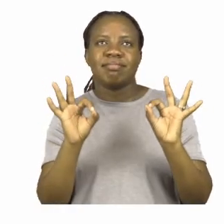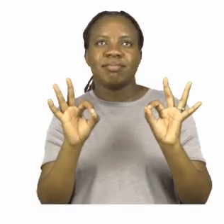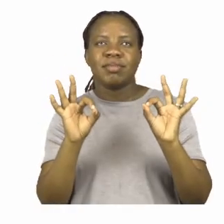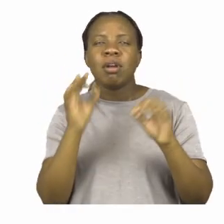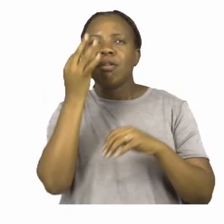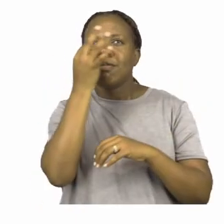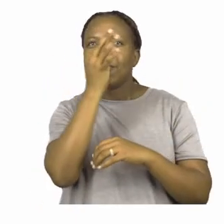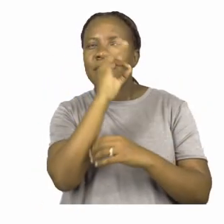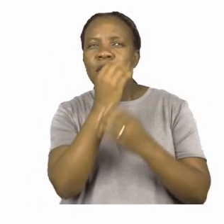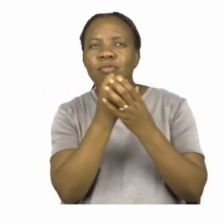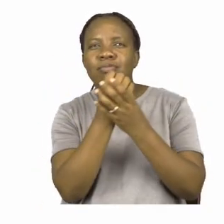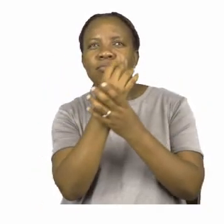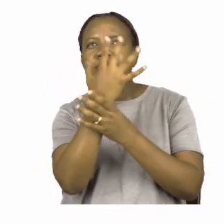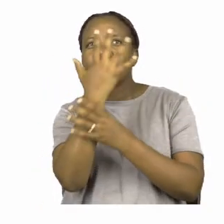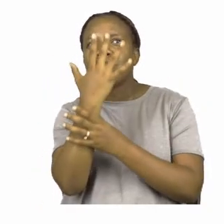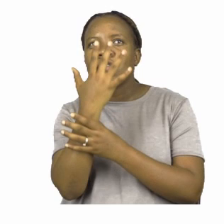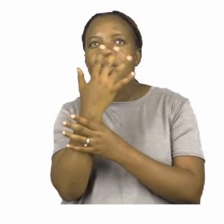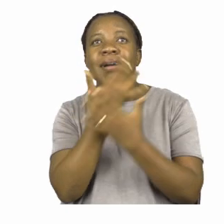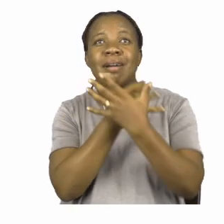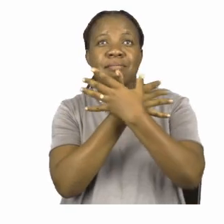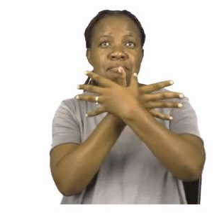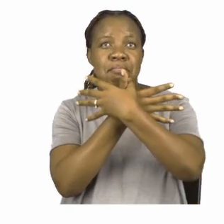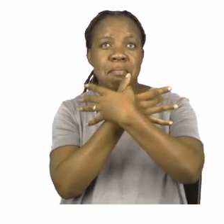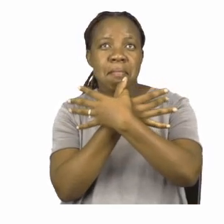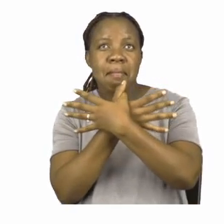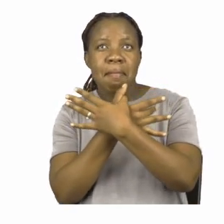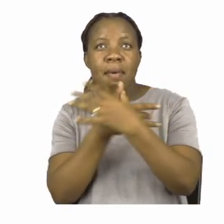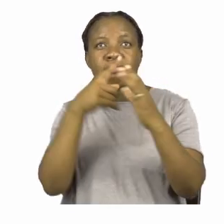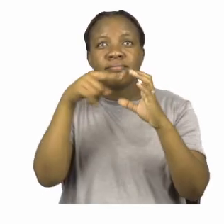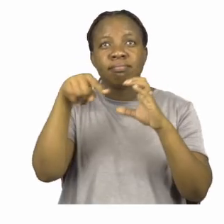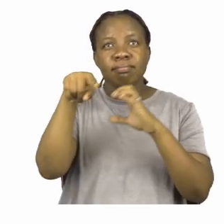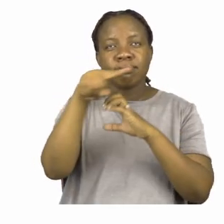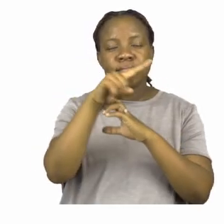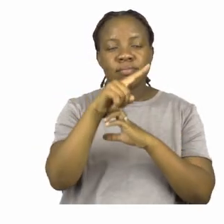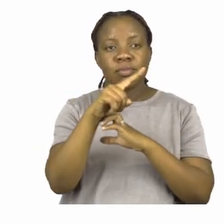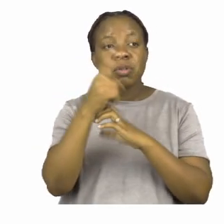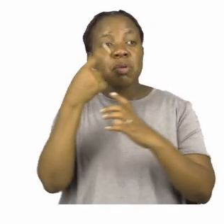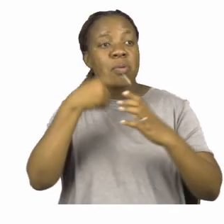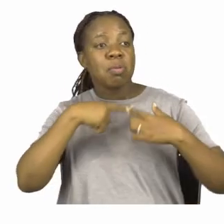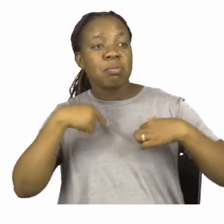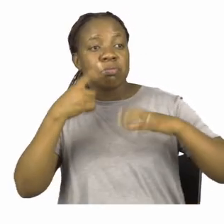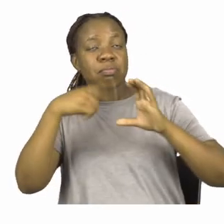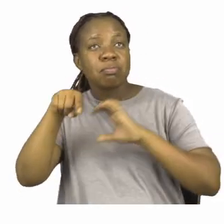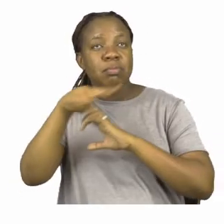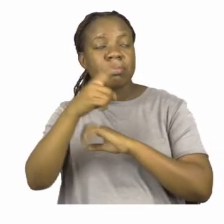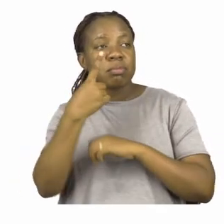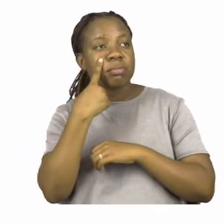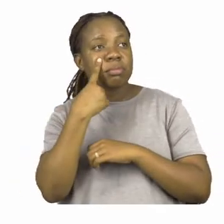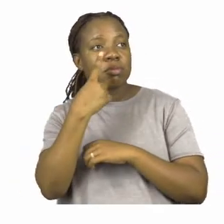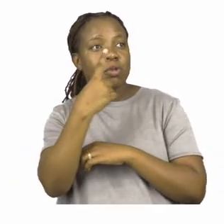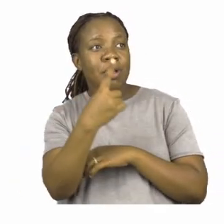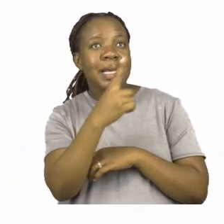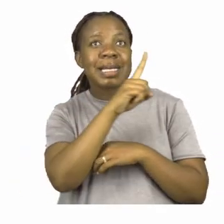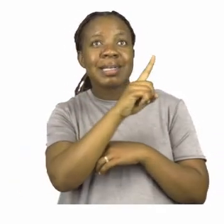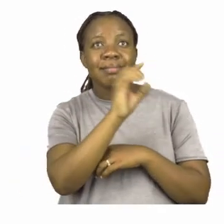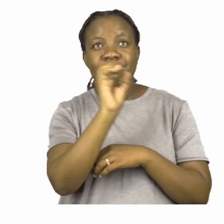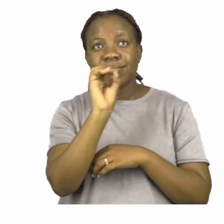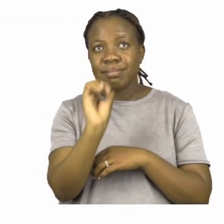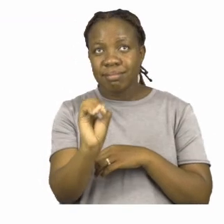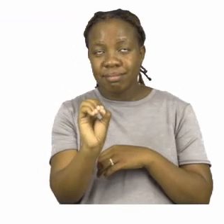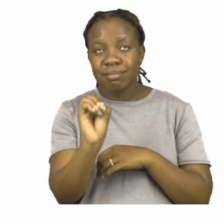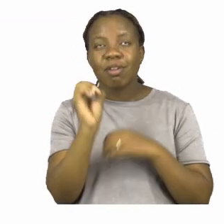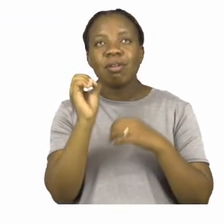the butterflies come out. While we were outside, we saw 10